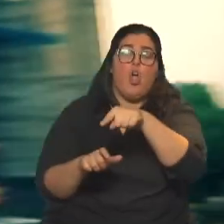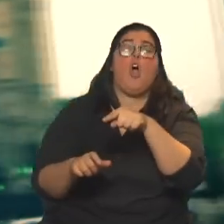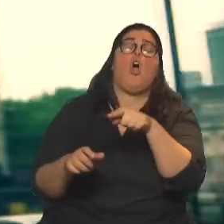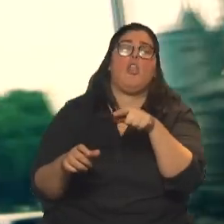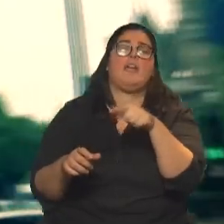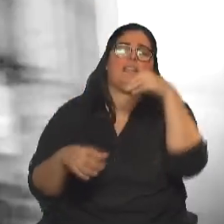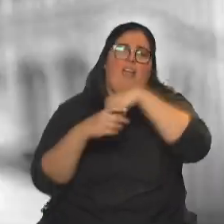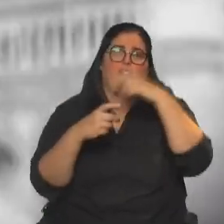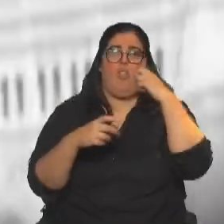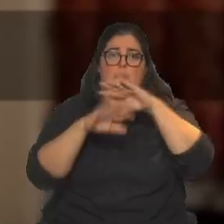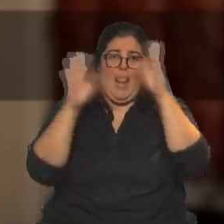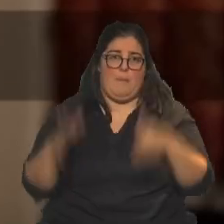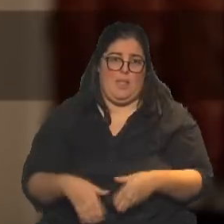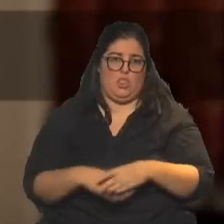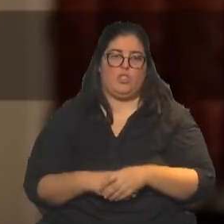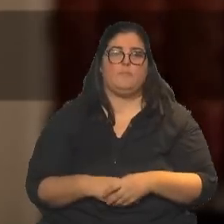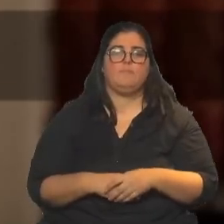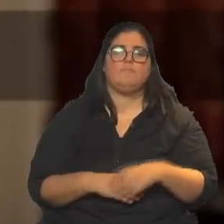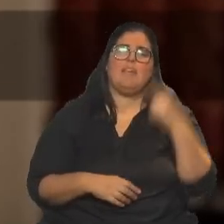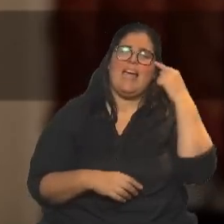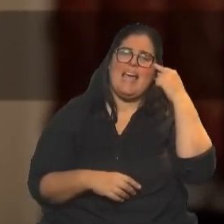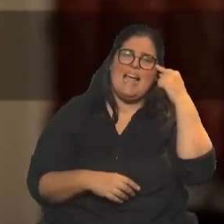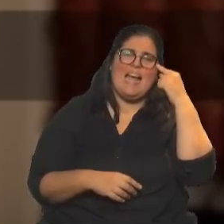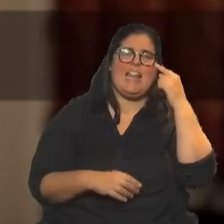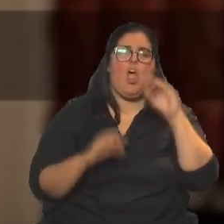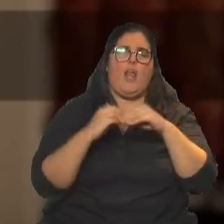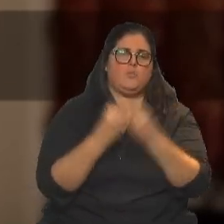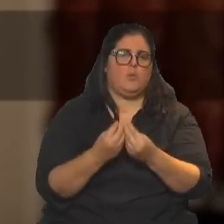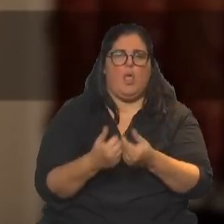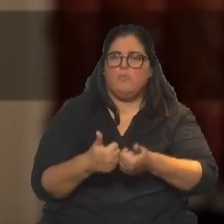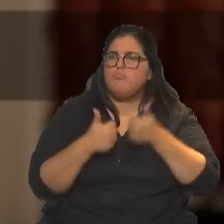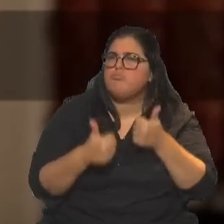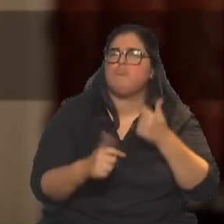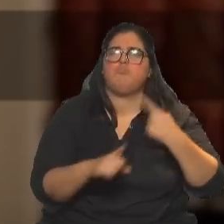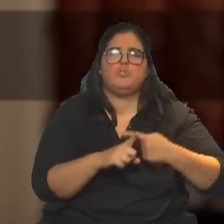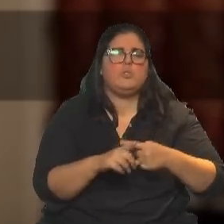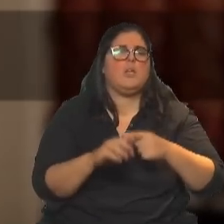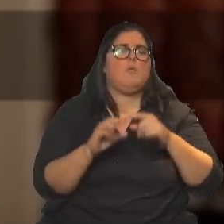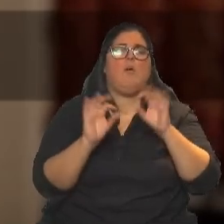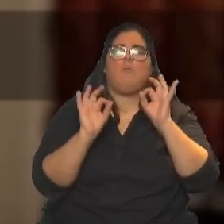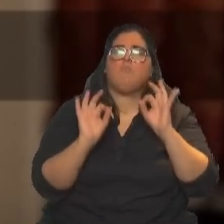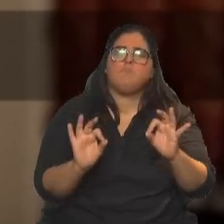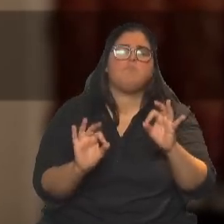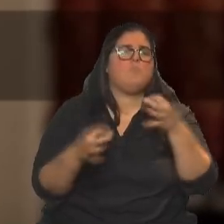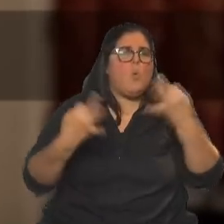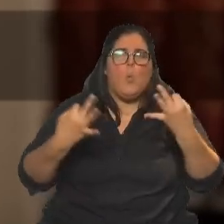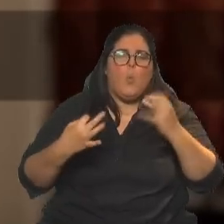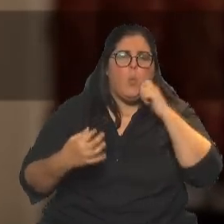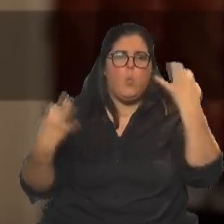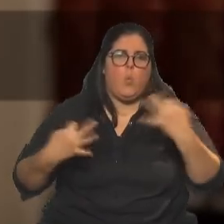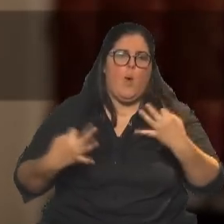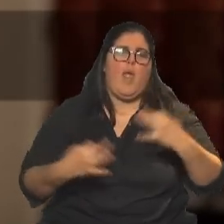en el Parlamento. I think it's an extremely good, positive, conclusive, decisive result, which enables